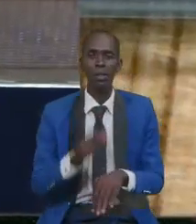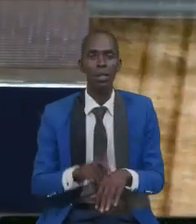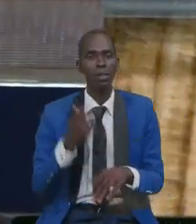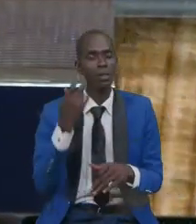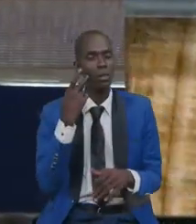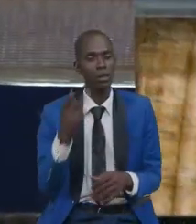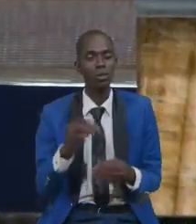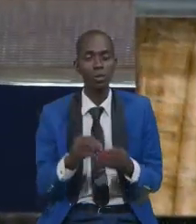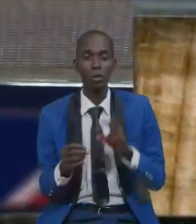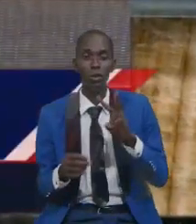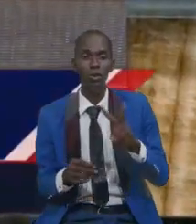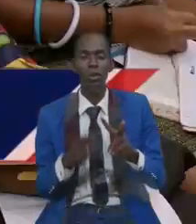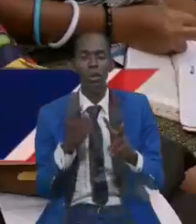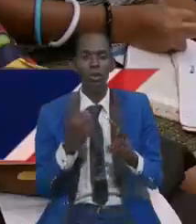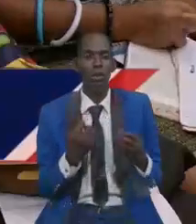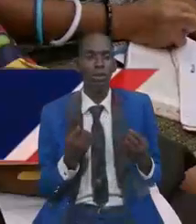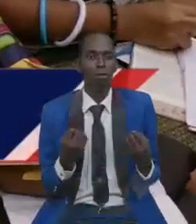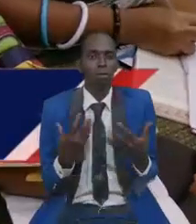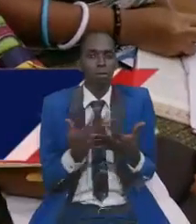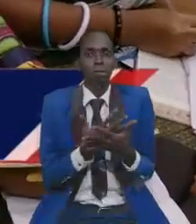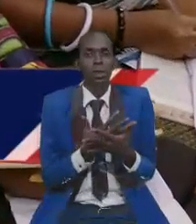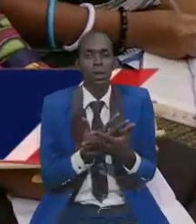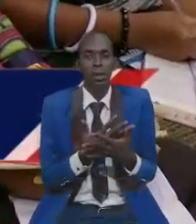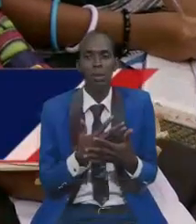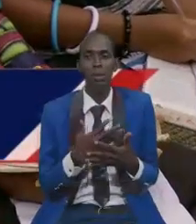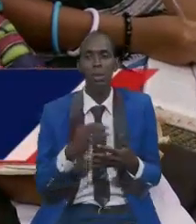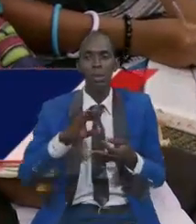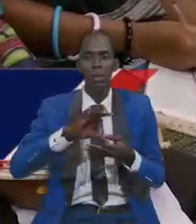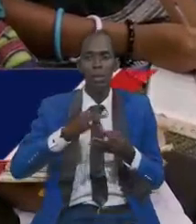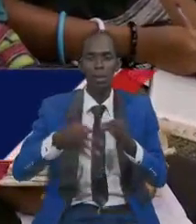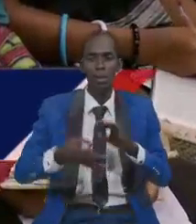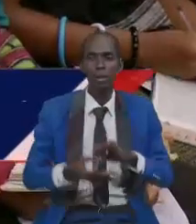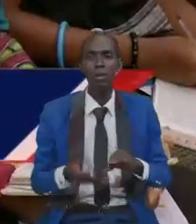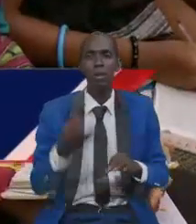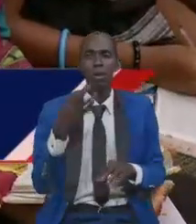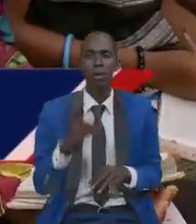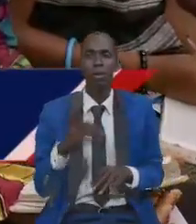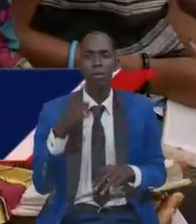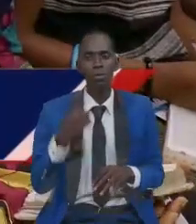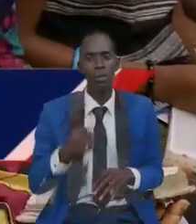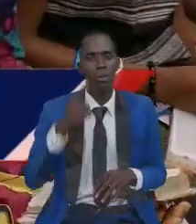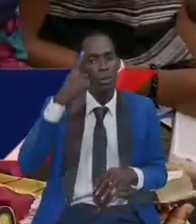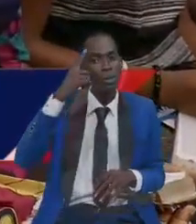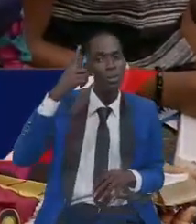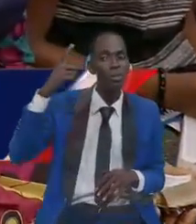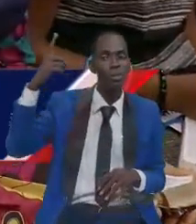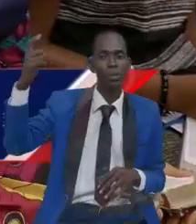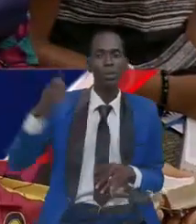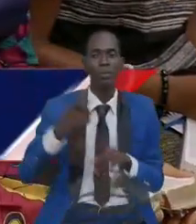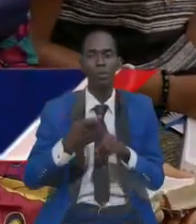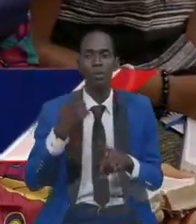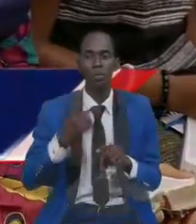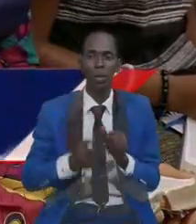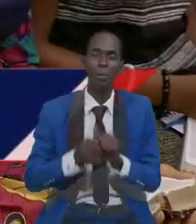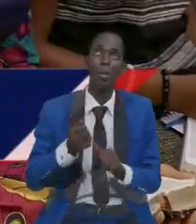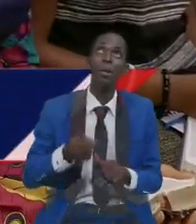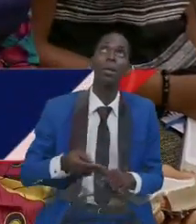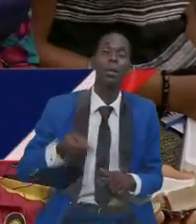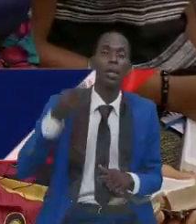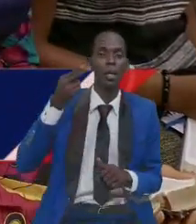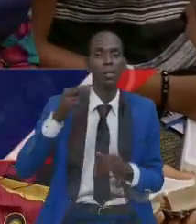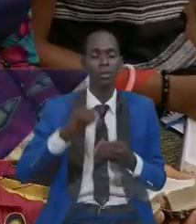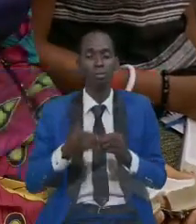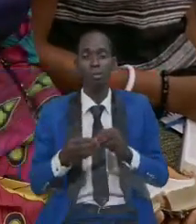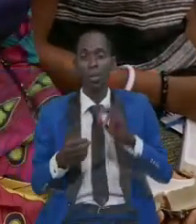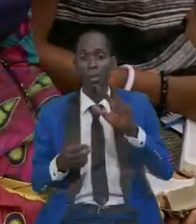the frightening interpretation of the dream from the Most High. Number